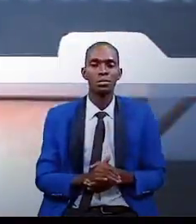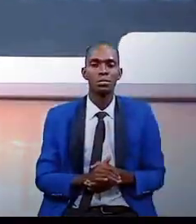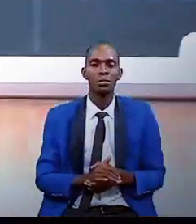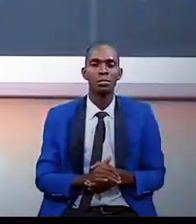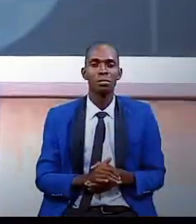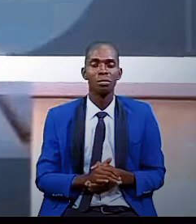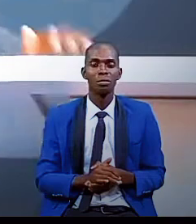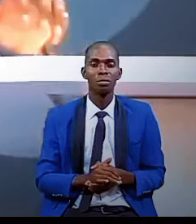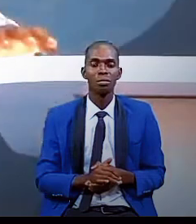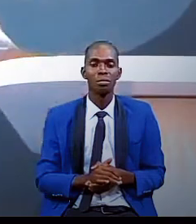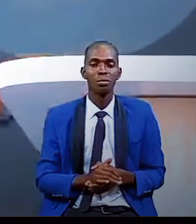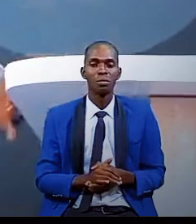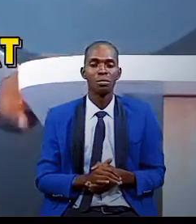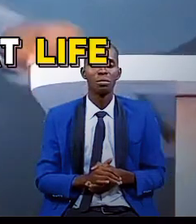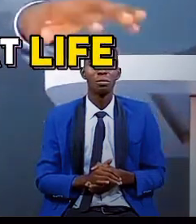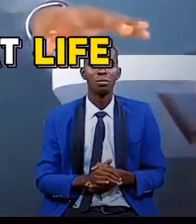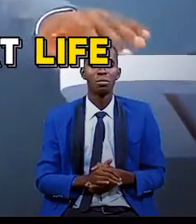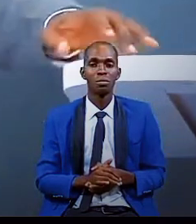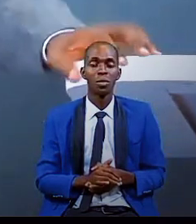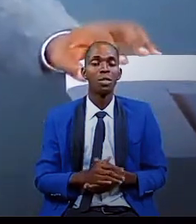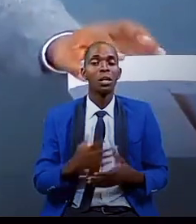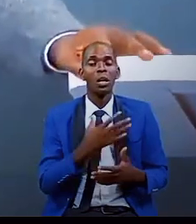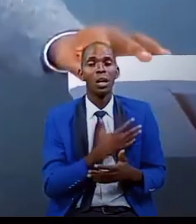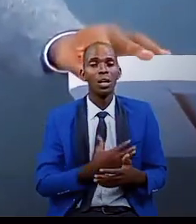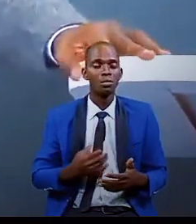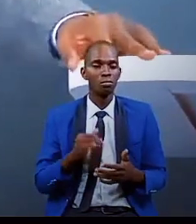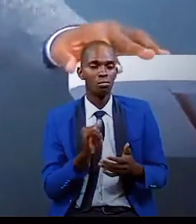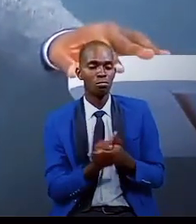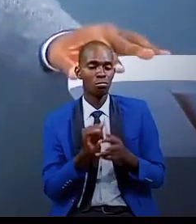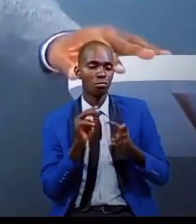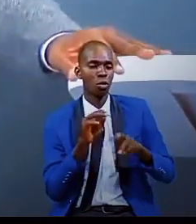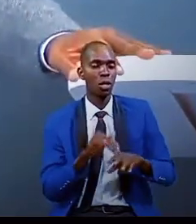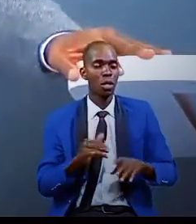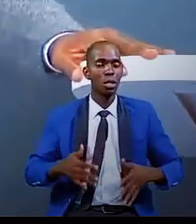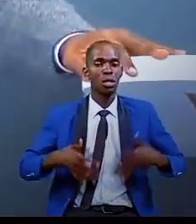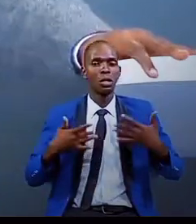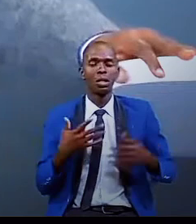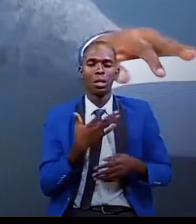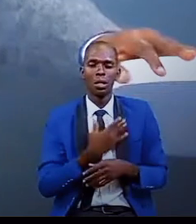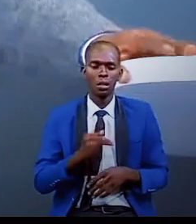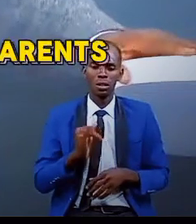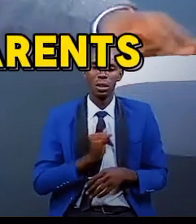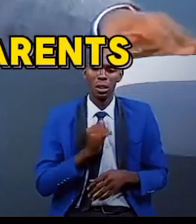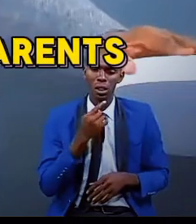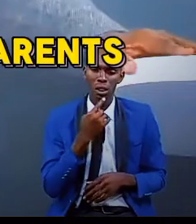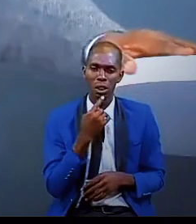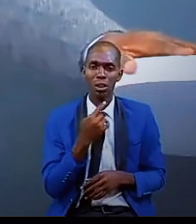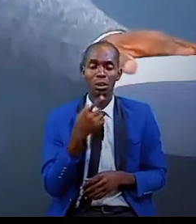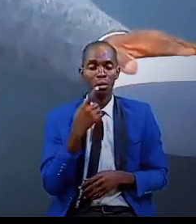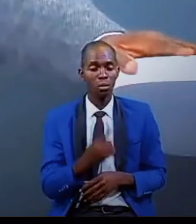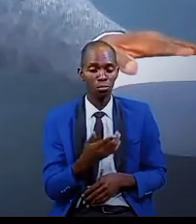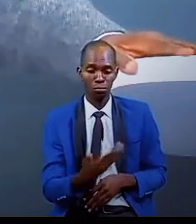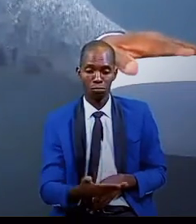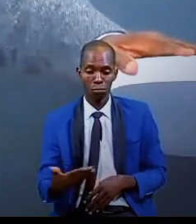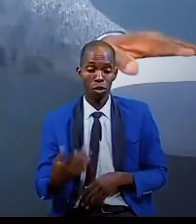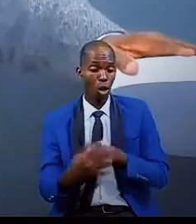Resilience. That I look at life and I say the poverty of my parents,